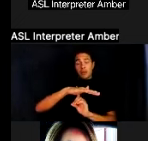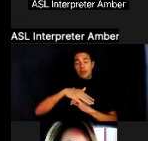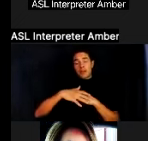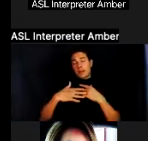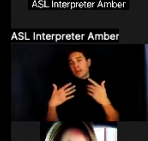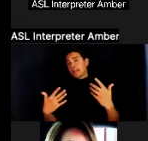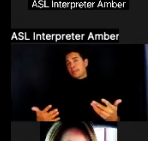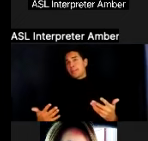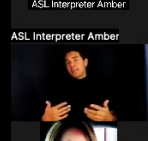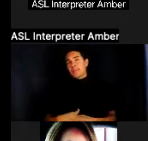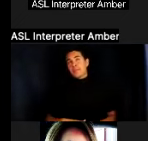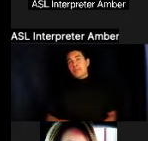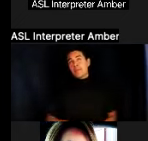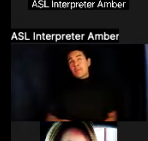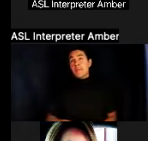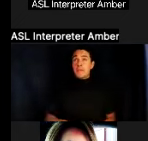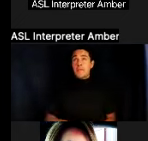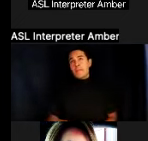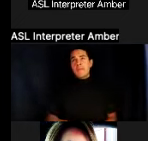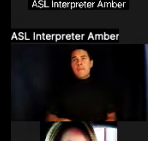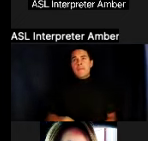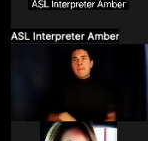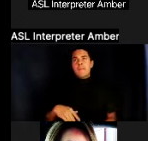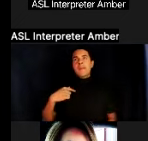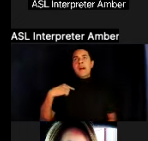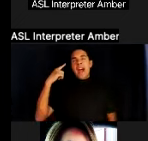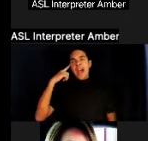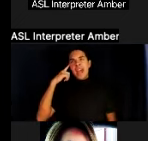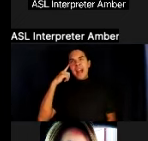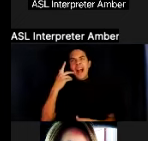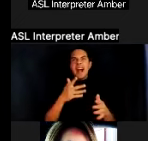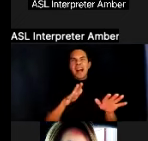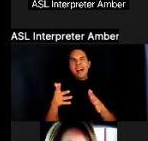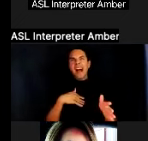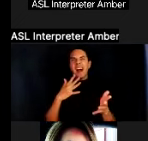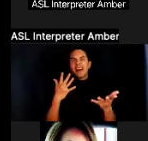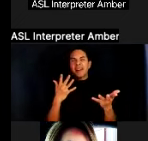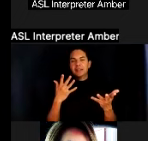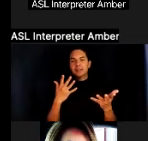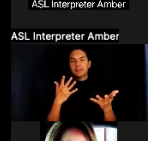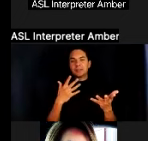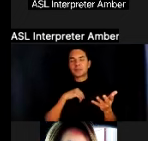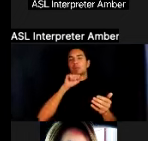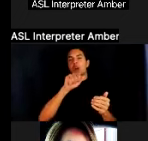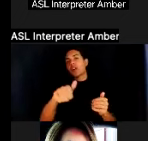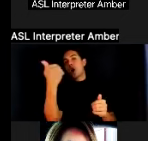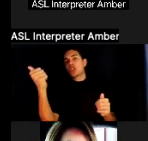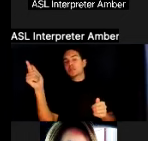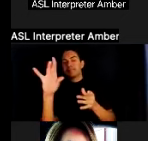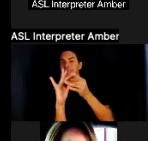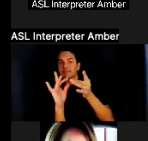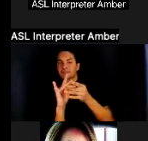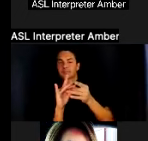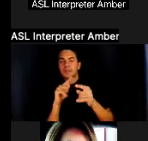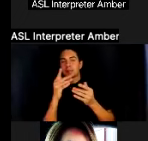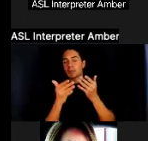I think, yeah, I would love if folks sort of chimed in, but maybe it's a conversation that folks